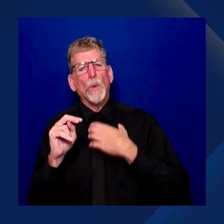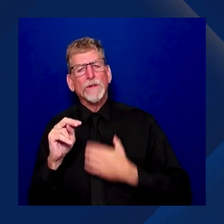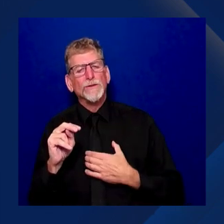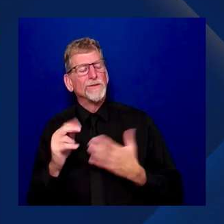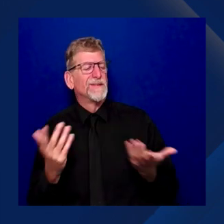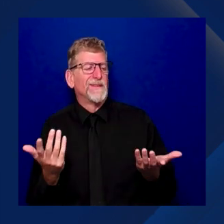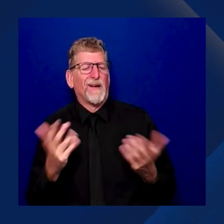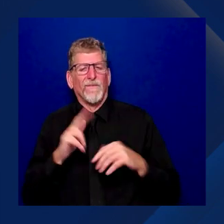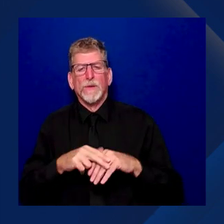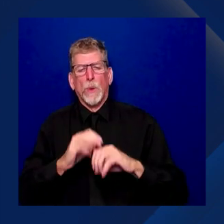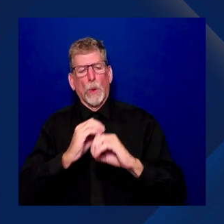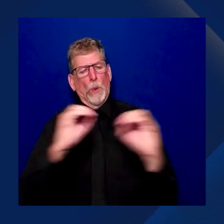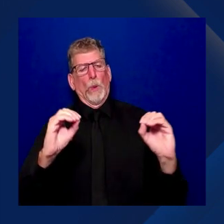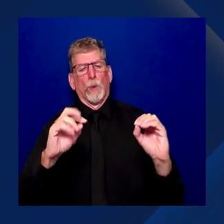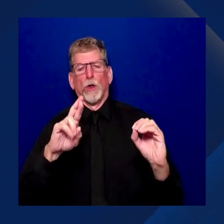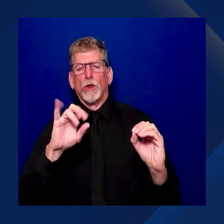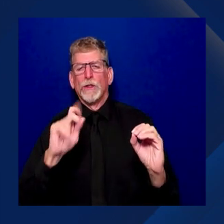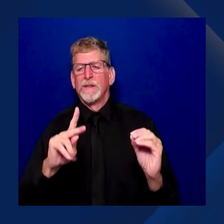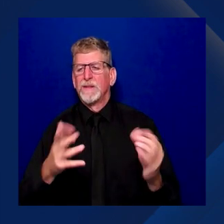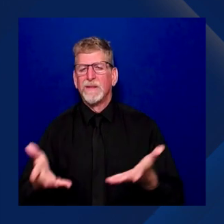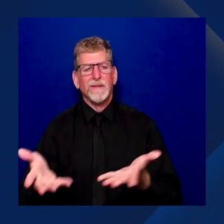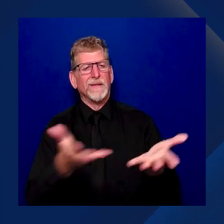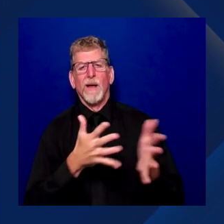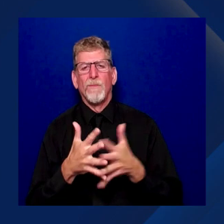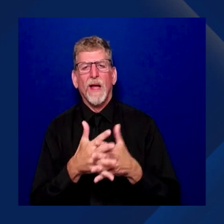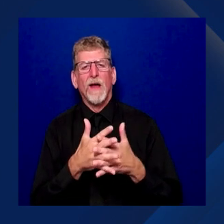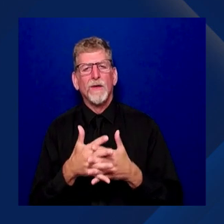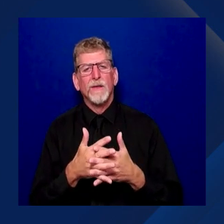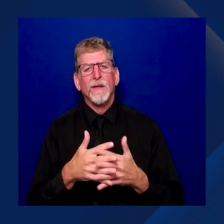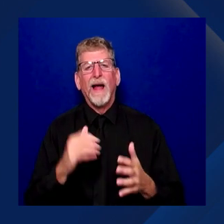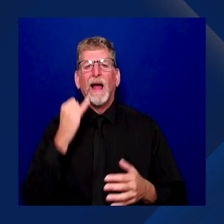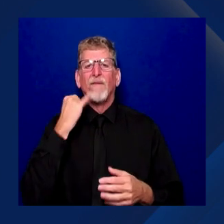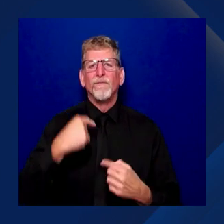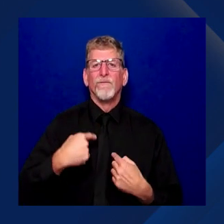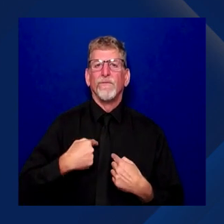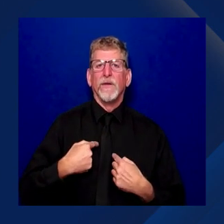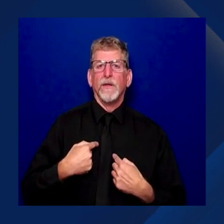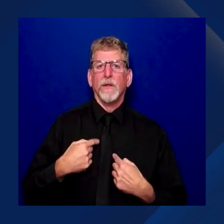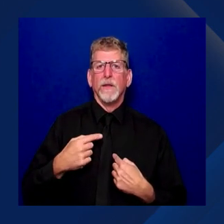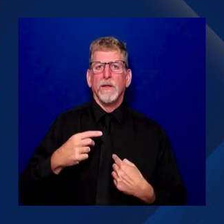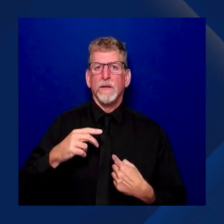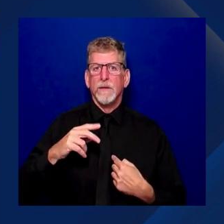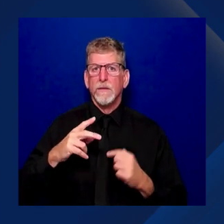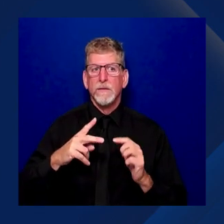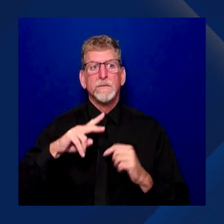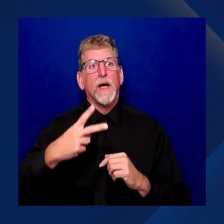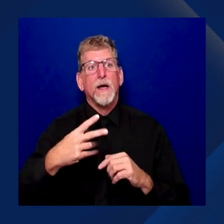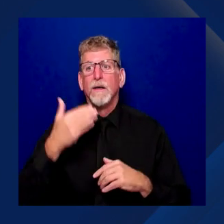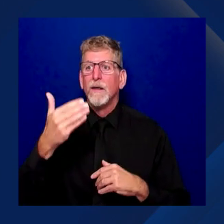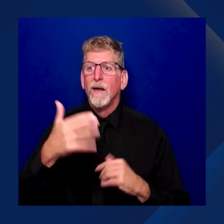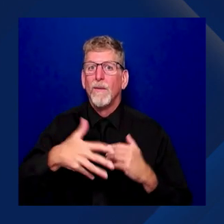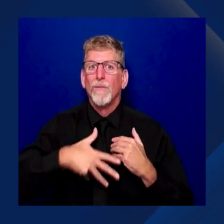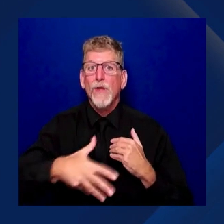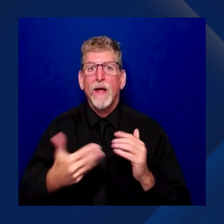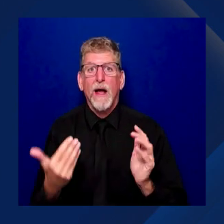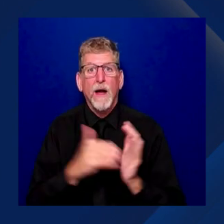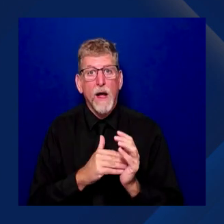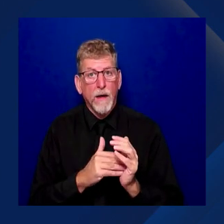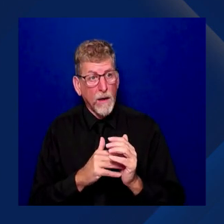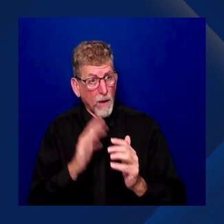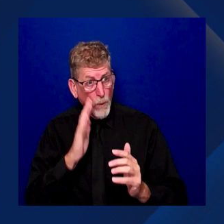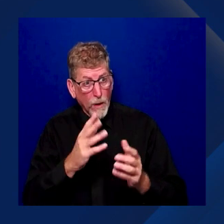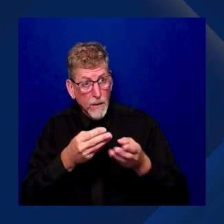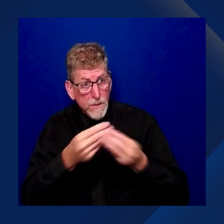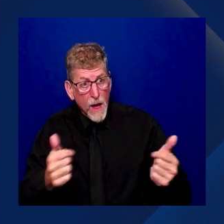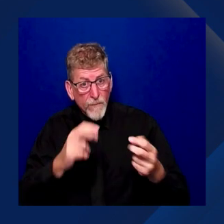for myself and what that might look like and being able to reverse some of these issues or going into a doctor's office and not